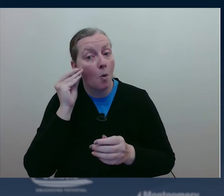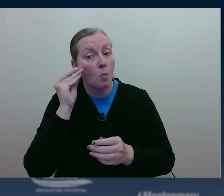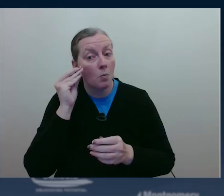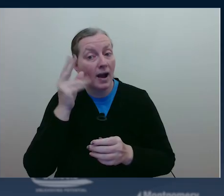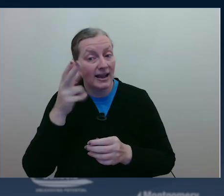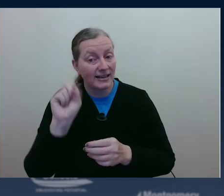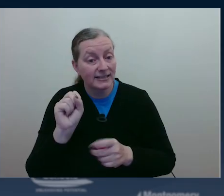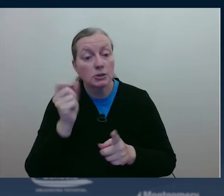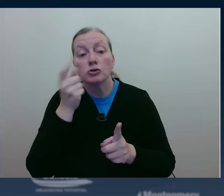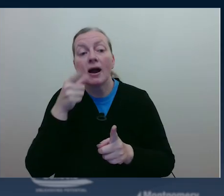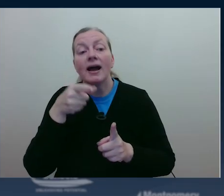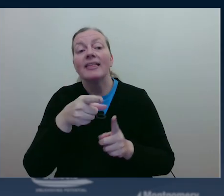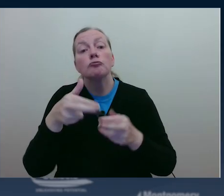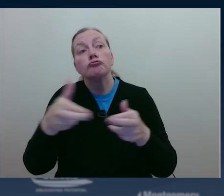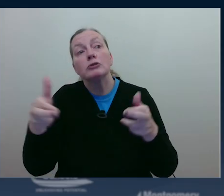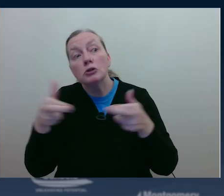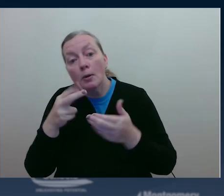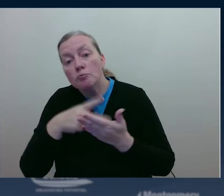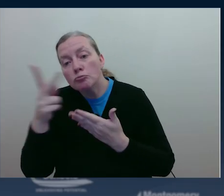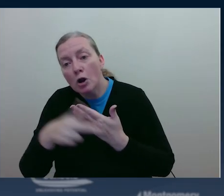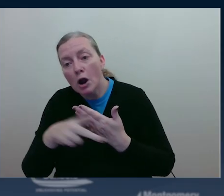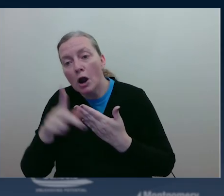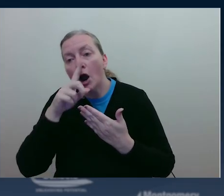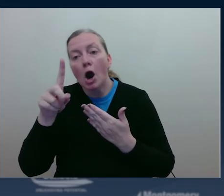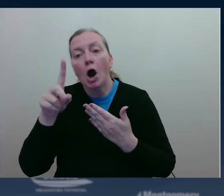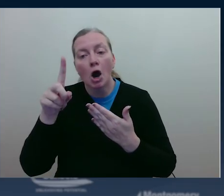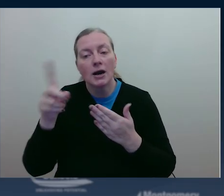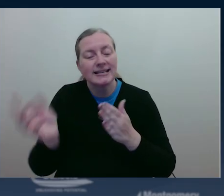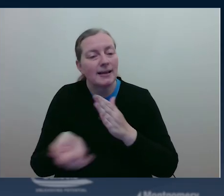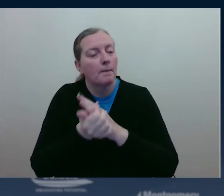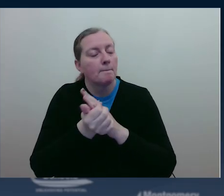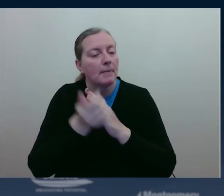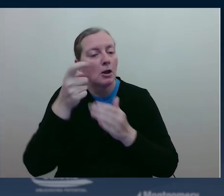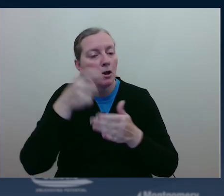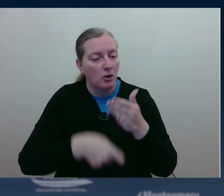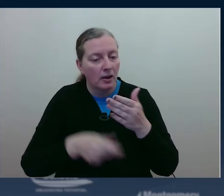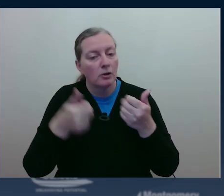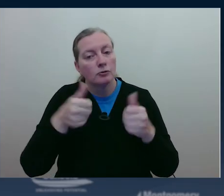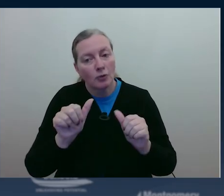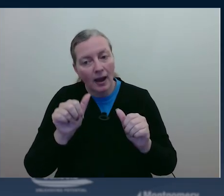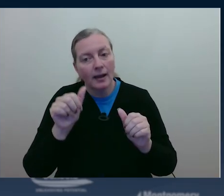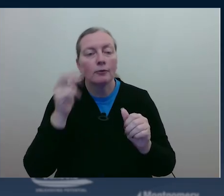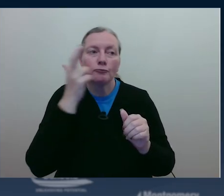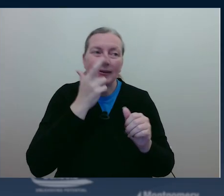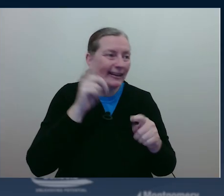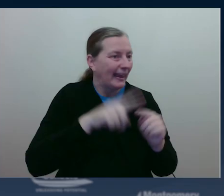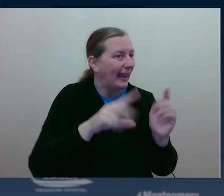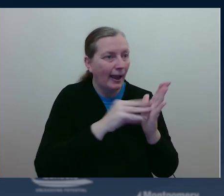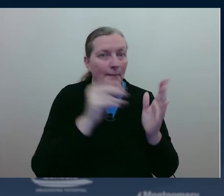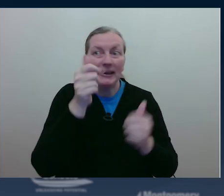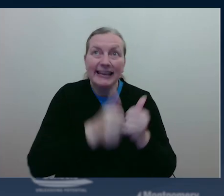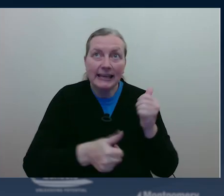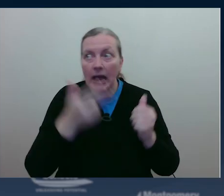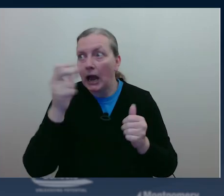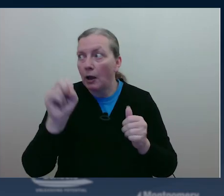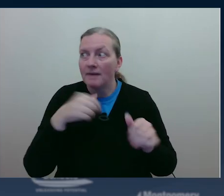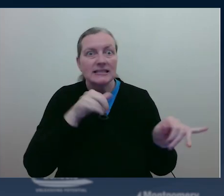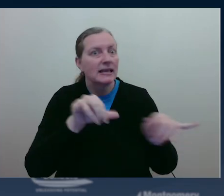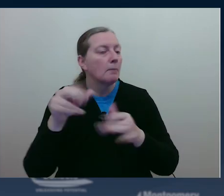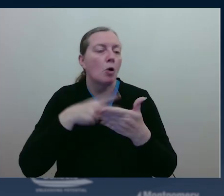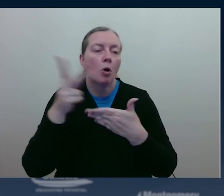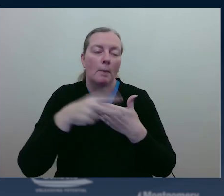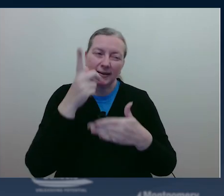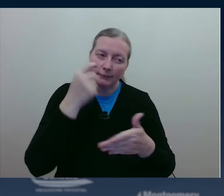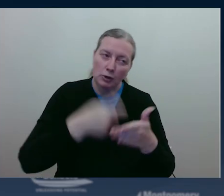because it is cost prohibitive to try to replicate all of these programs in each of our high schools. Equity and opportunity